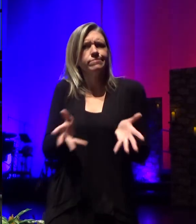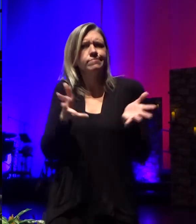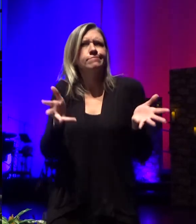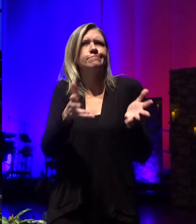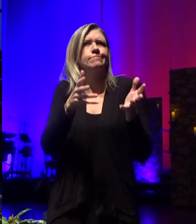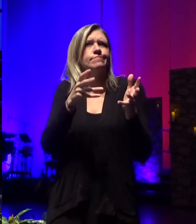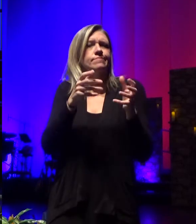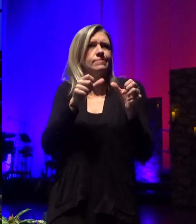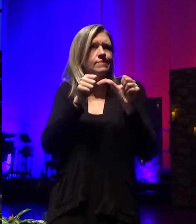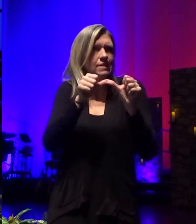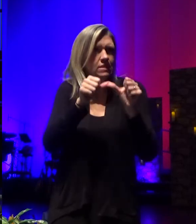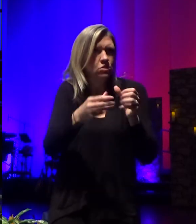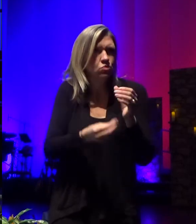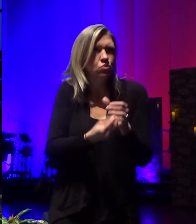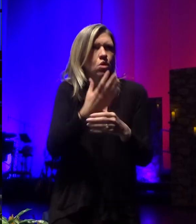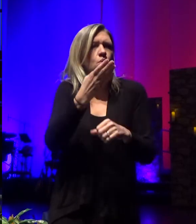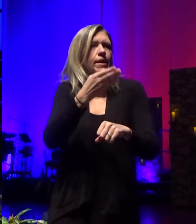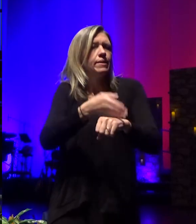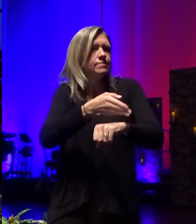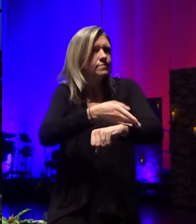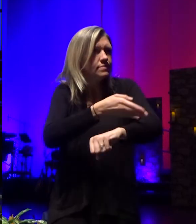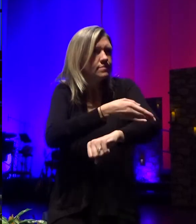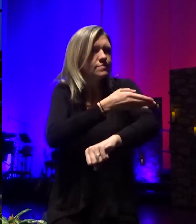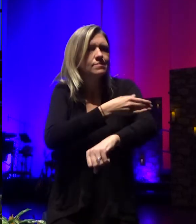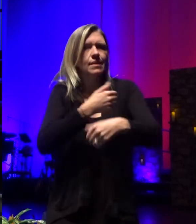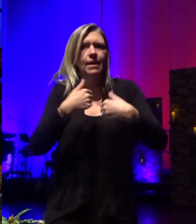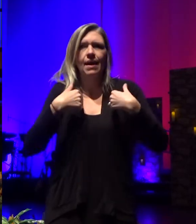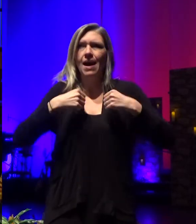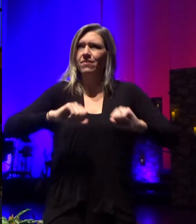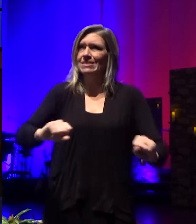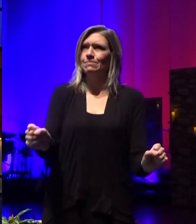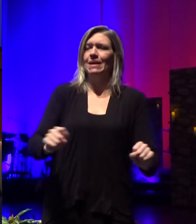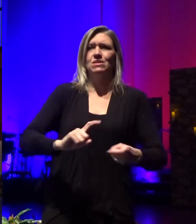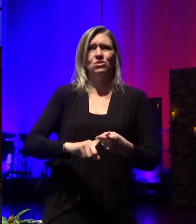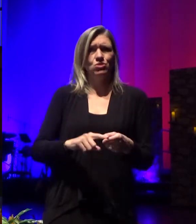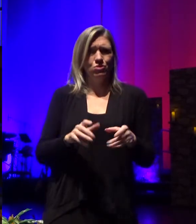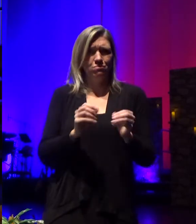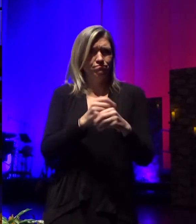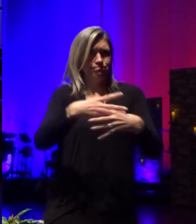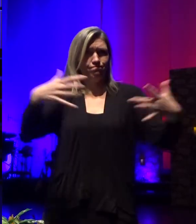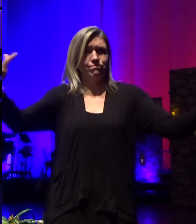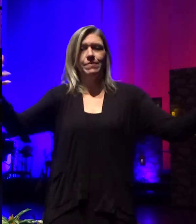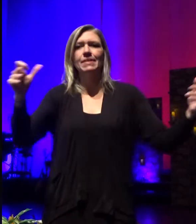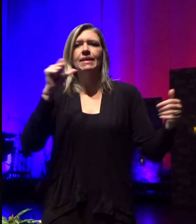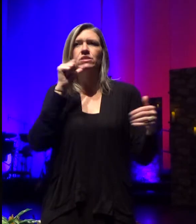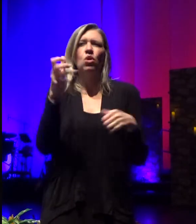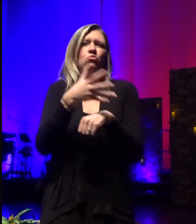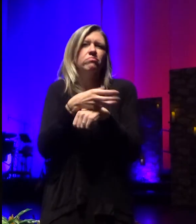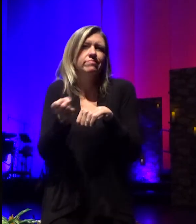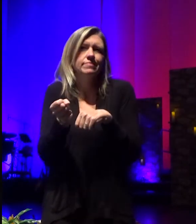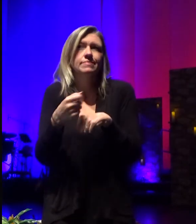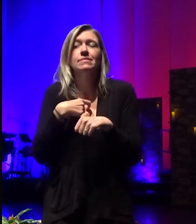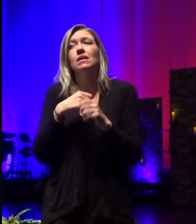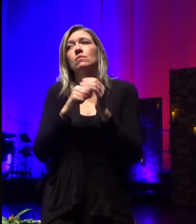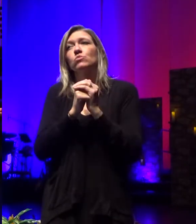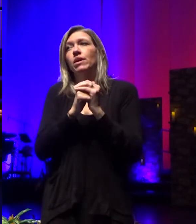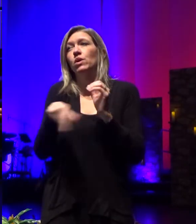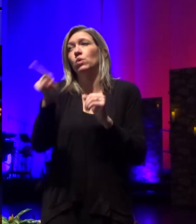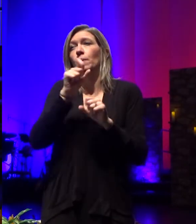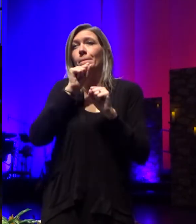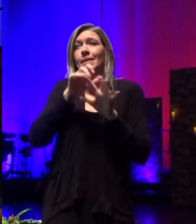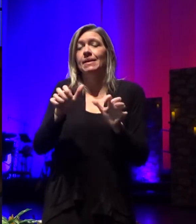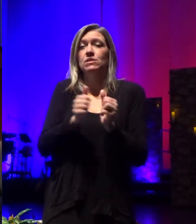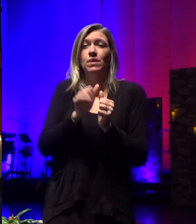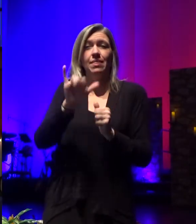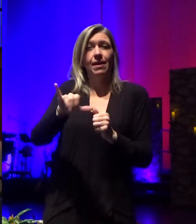got the space to grow. They don't tap out. And I pray that you're blessed with those kinds of relationships, whether